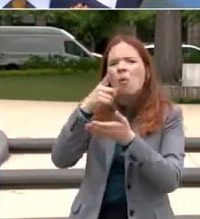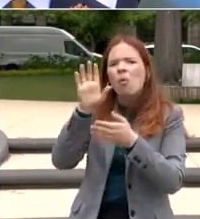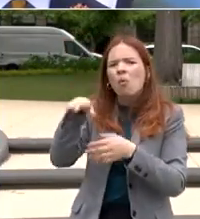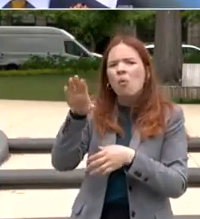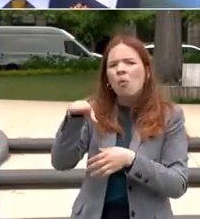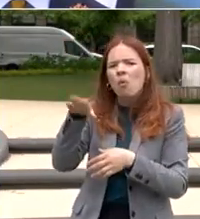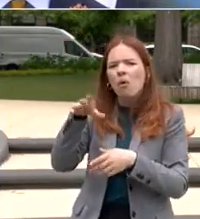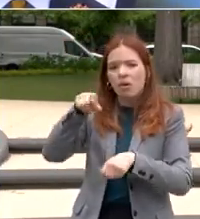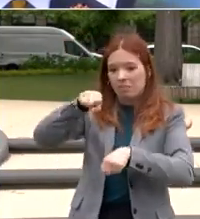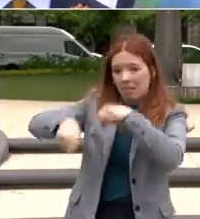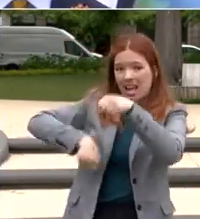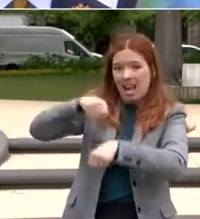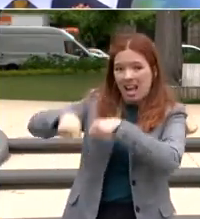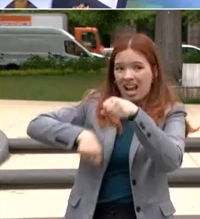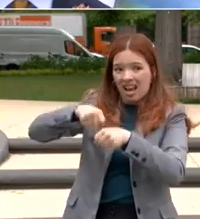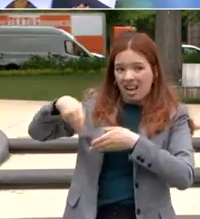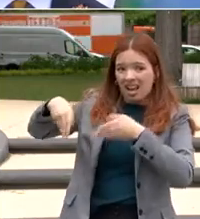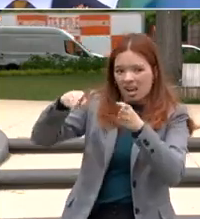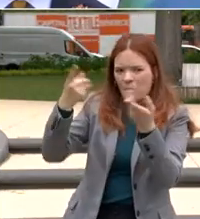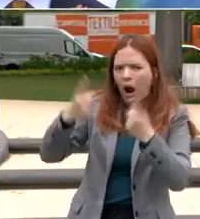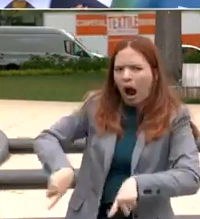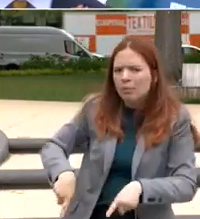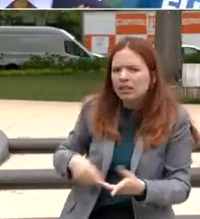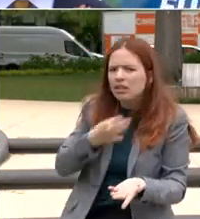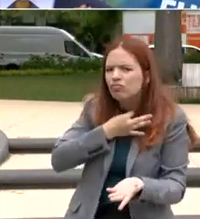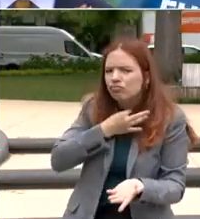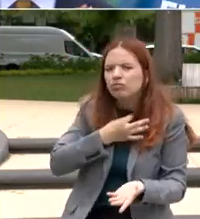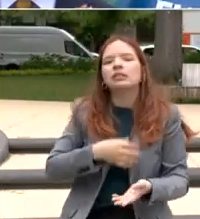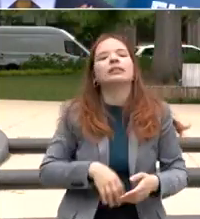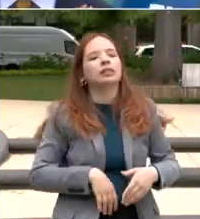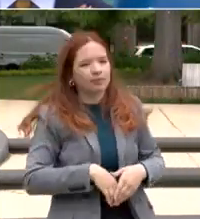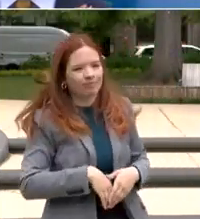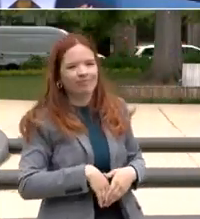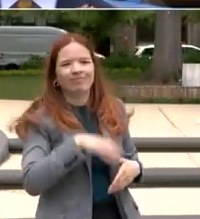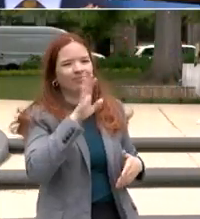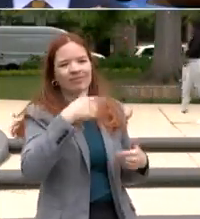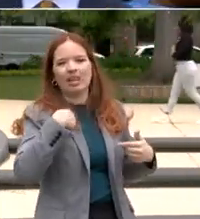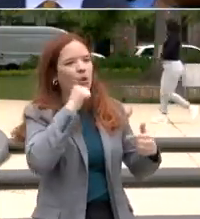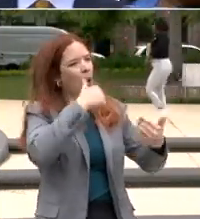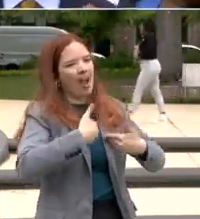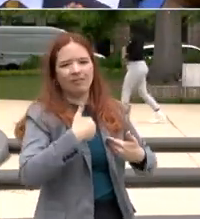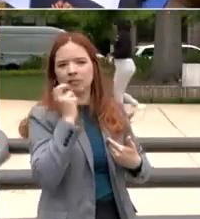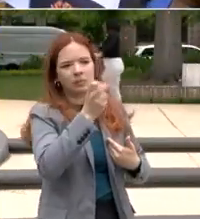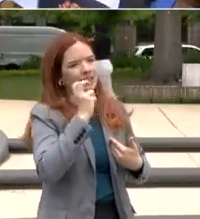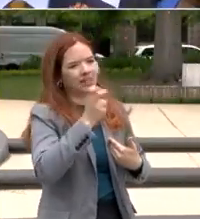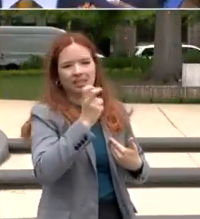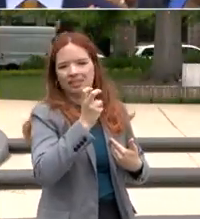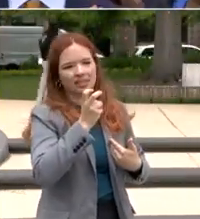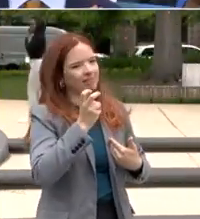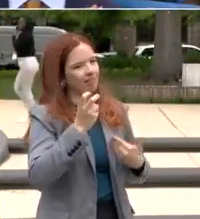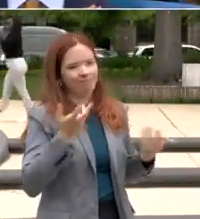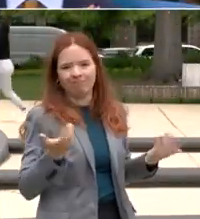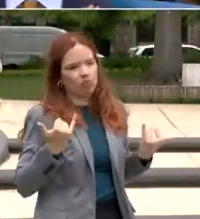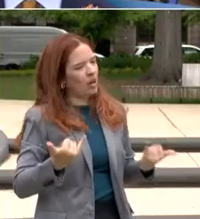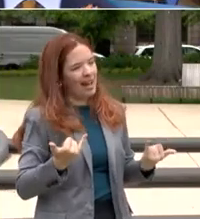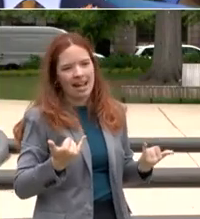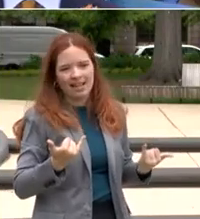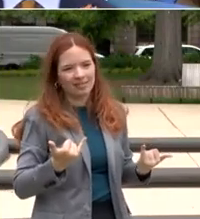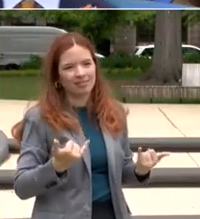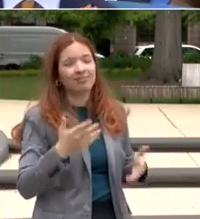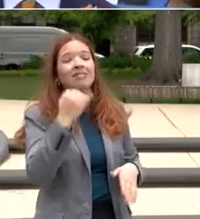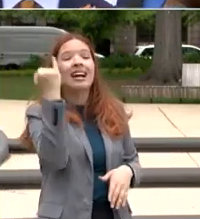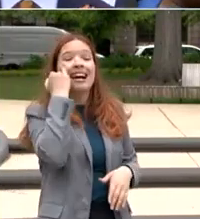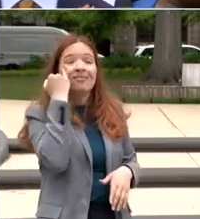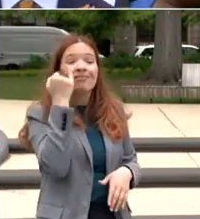of this transitway? Well, right now we don't have a transit way. If the recommendations of